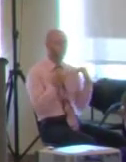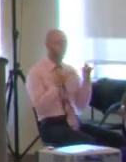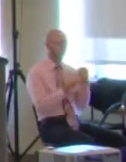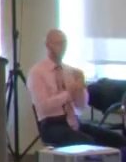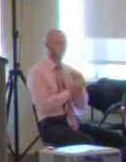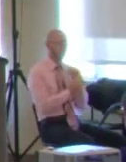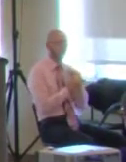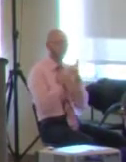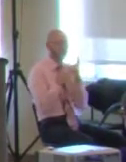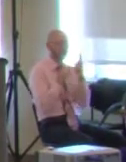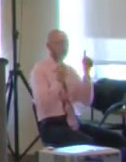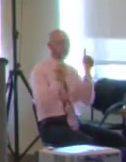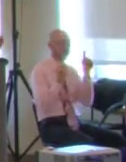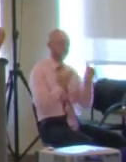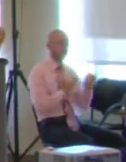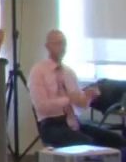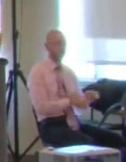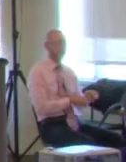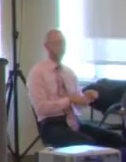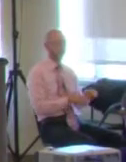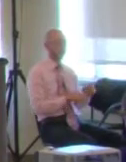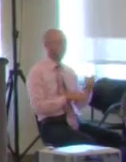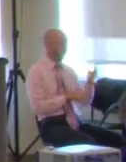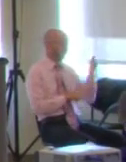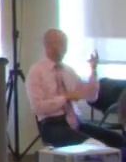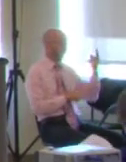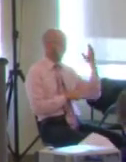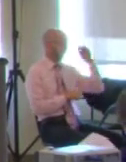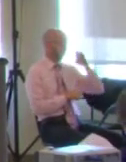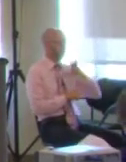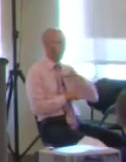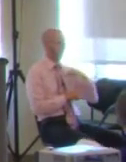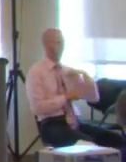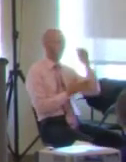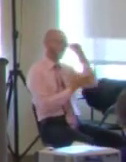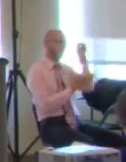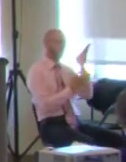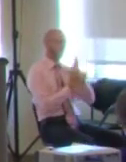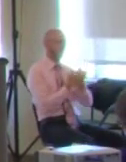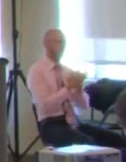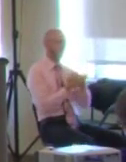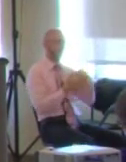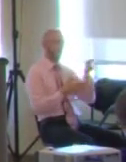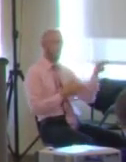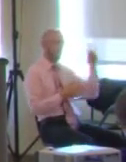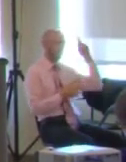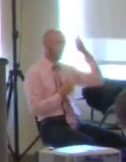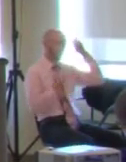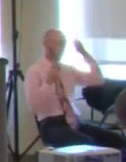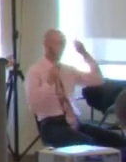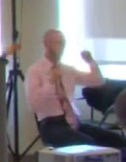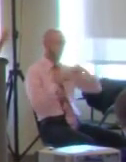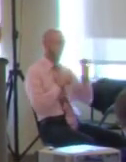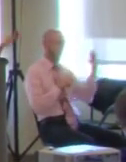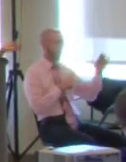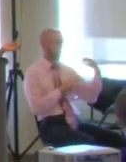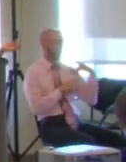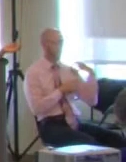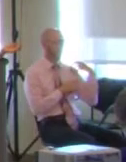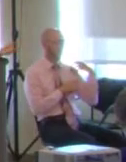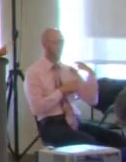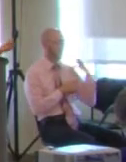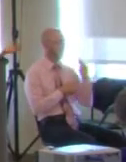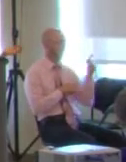work. I was seeing a man with schizophrenia who was totally paranoid about his boss, but he was doing a